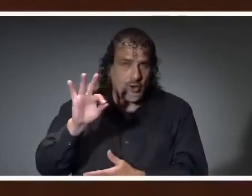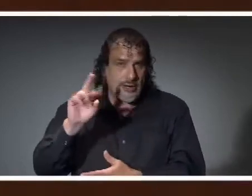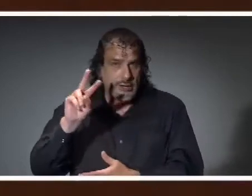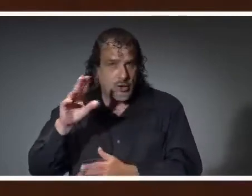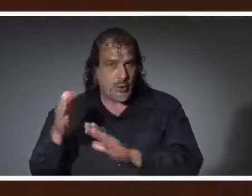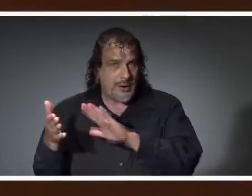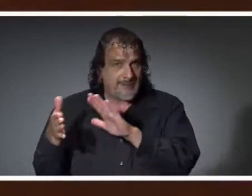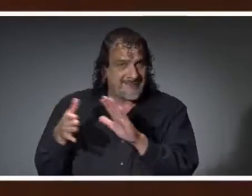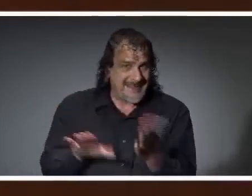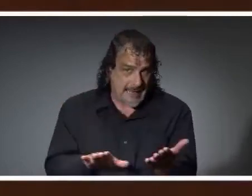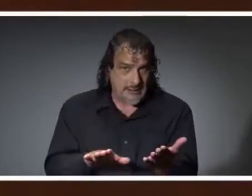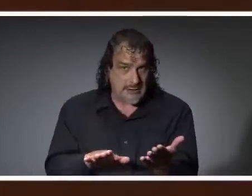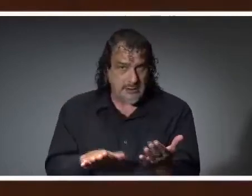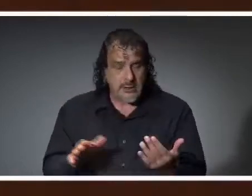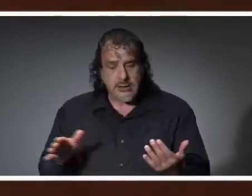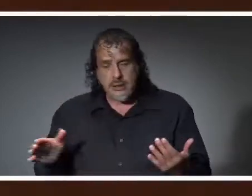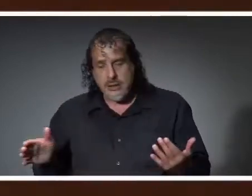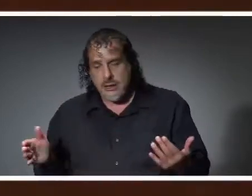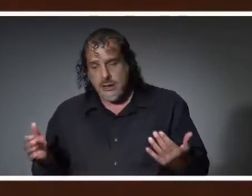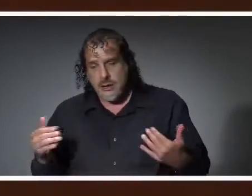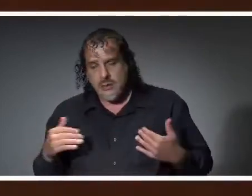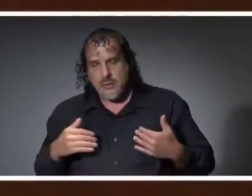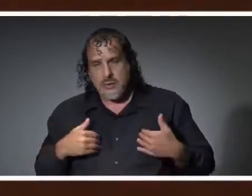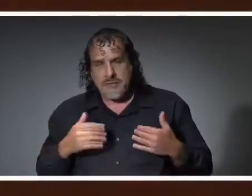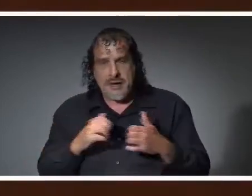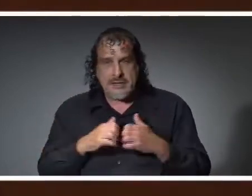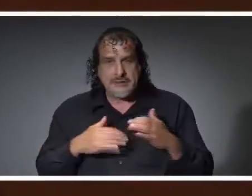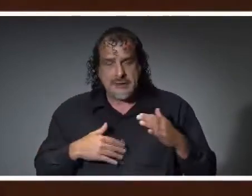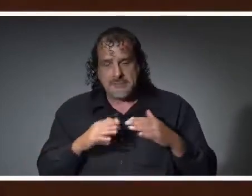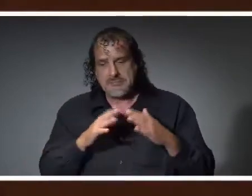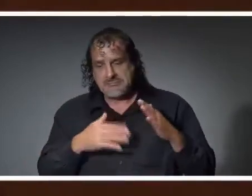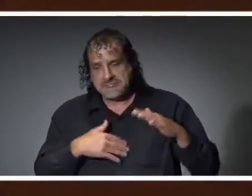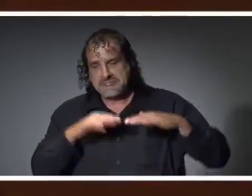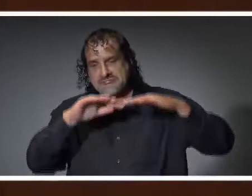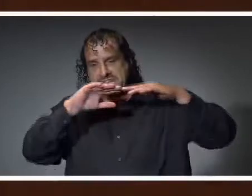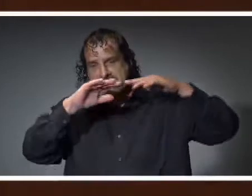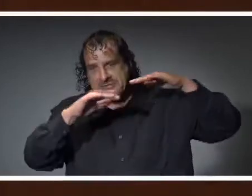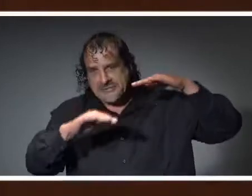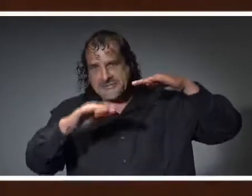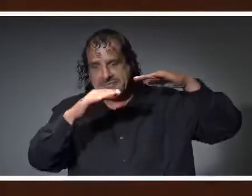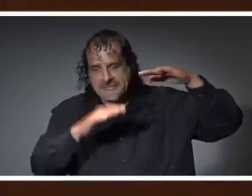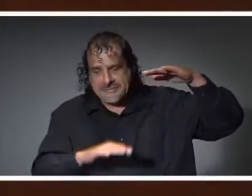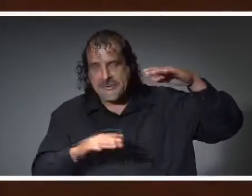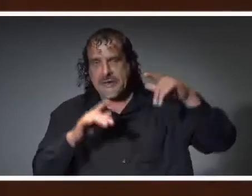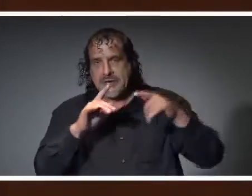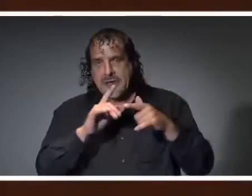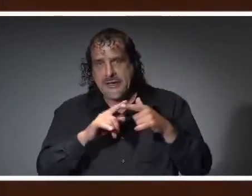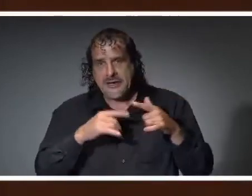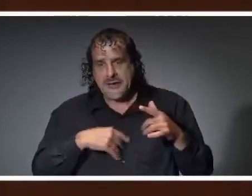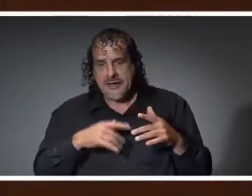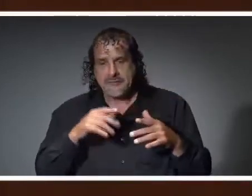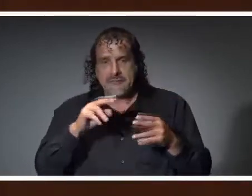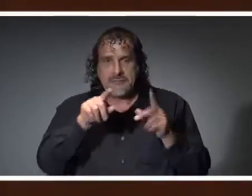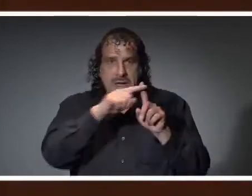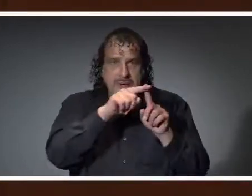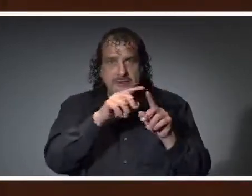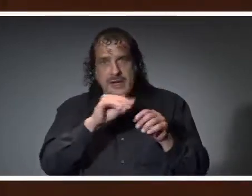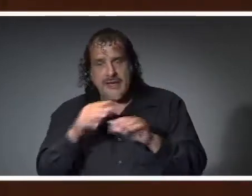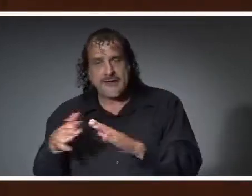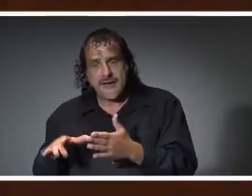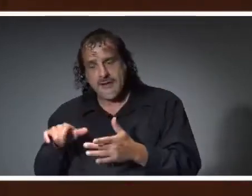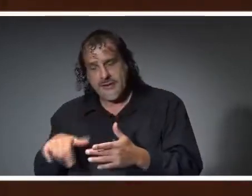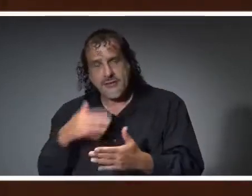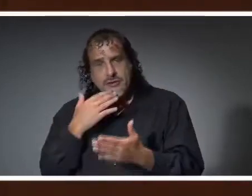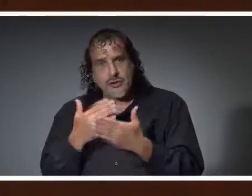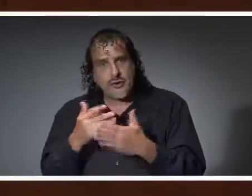2,792. We have had, moderation in cases and declining deaths. A good time to remind everyone, as the Governor mentioned,